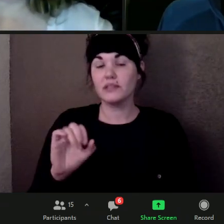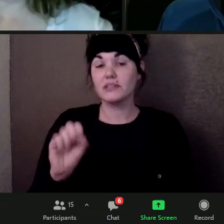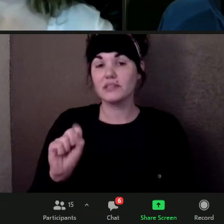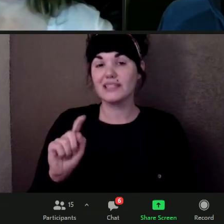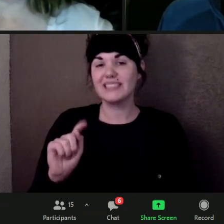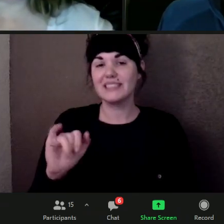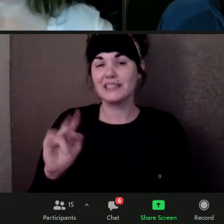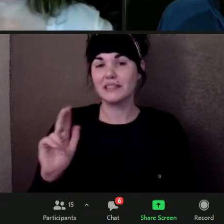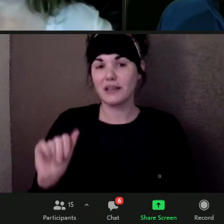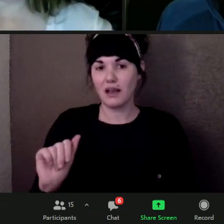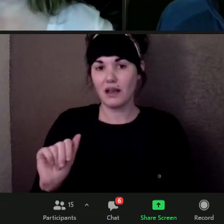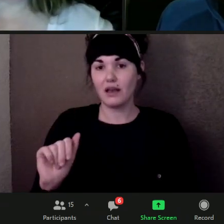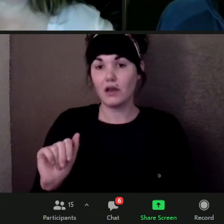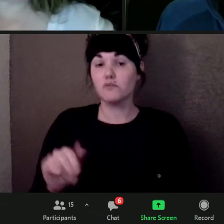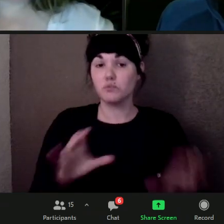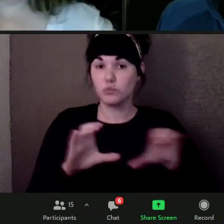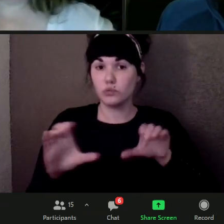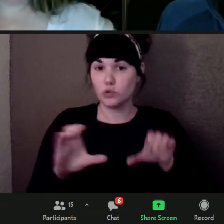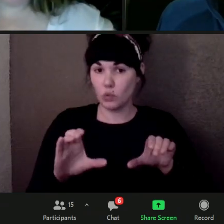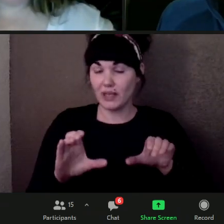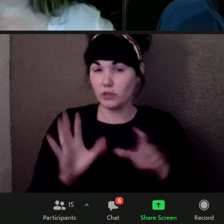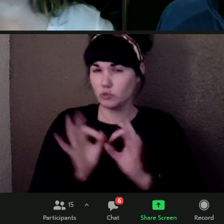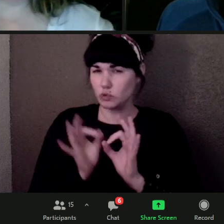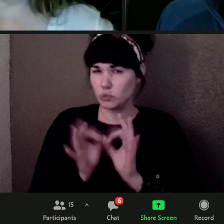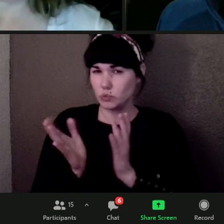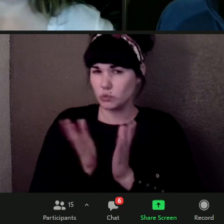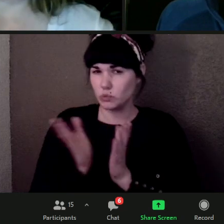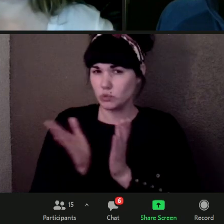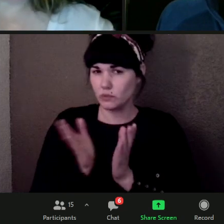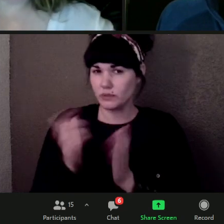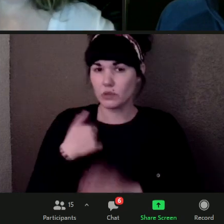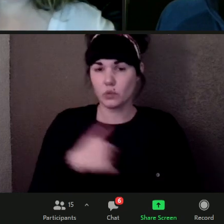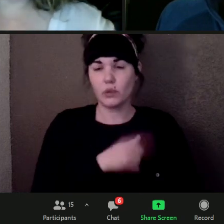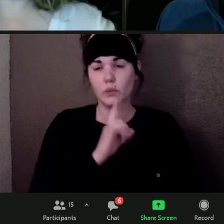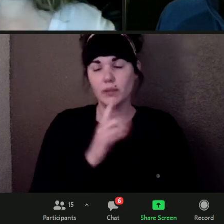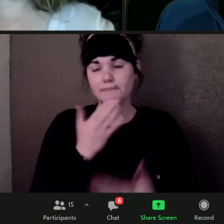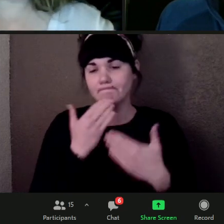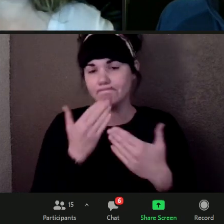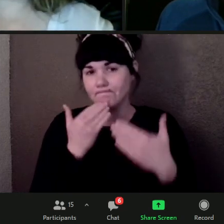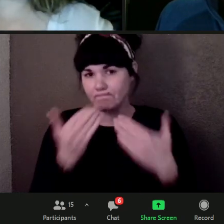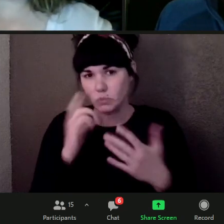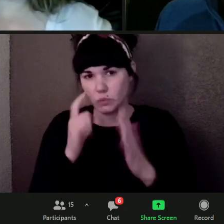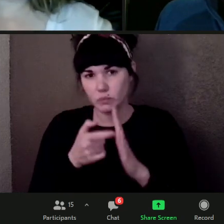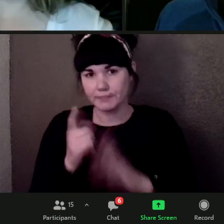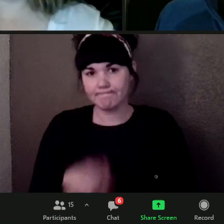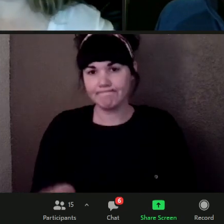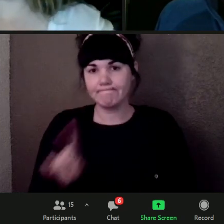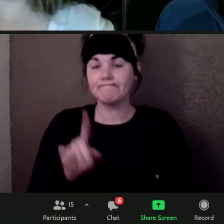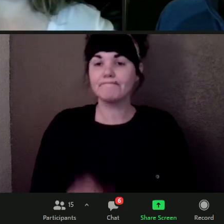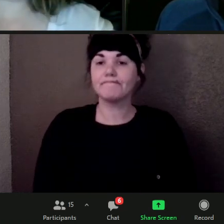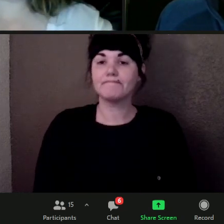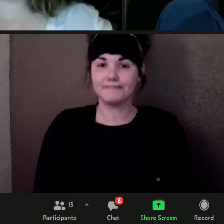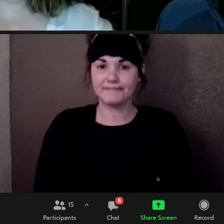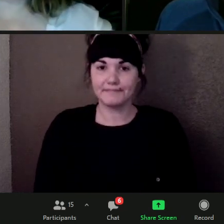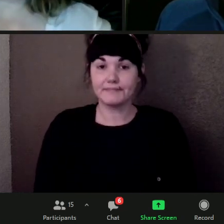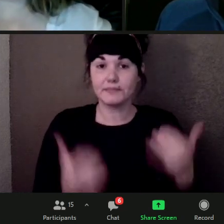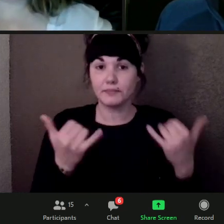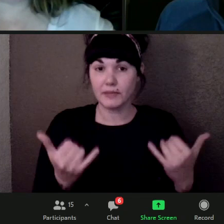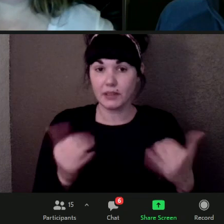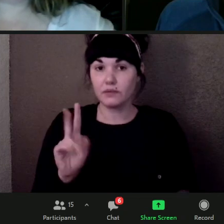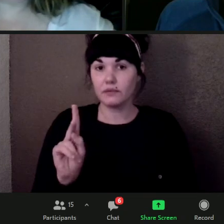the interpretation services. We are very much appreciative. And Katie,